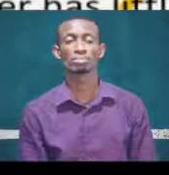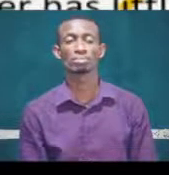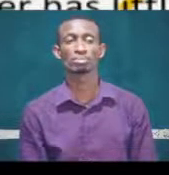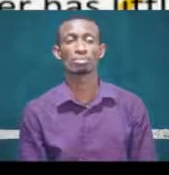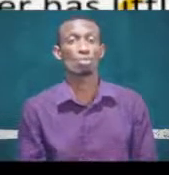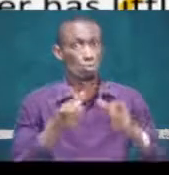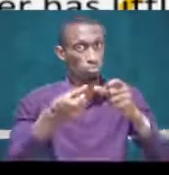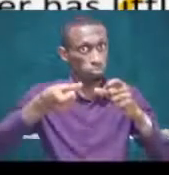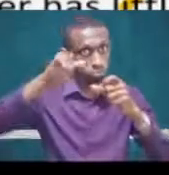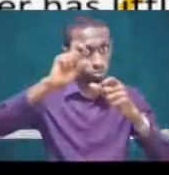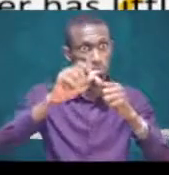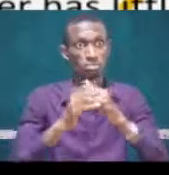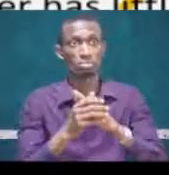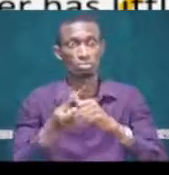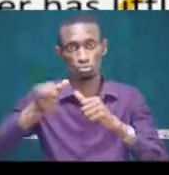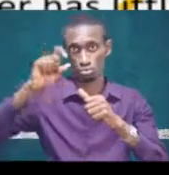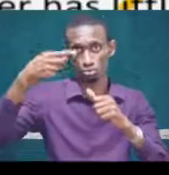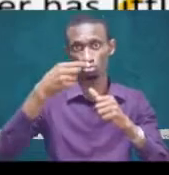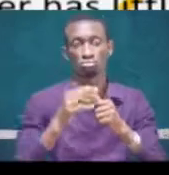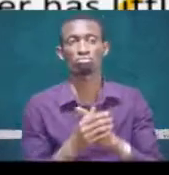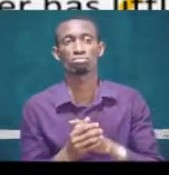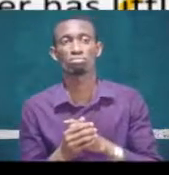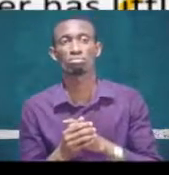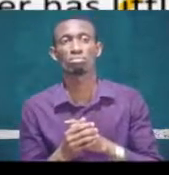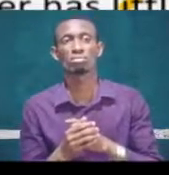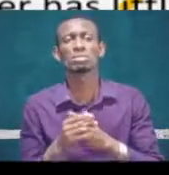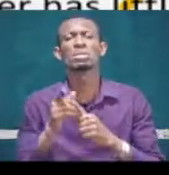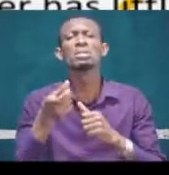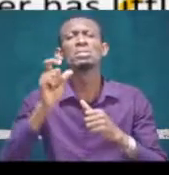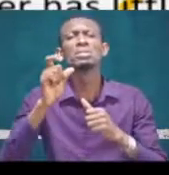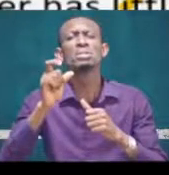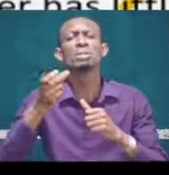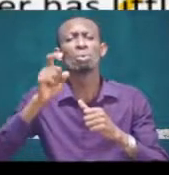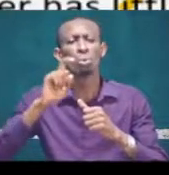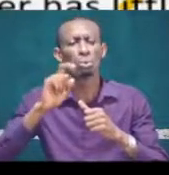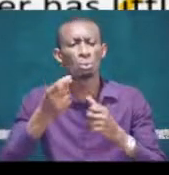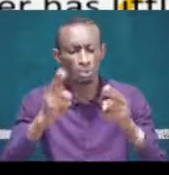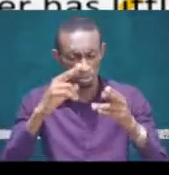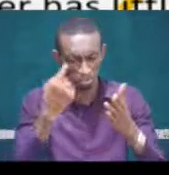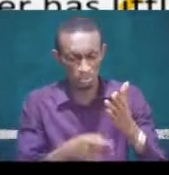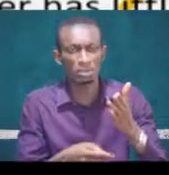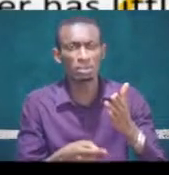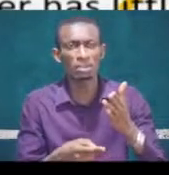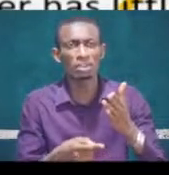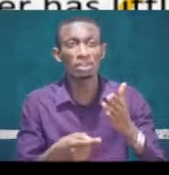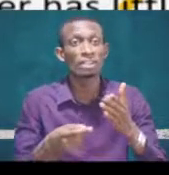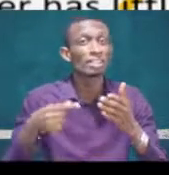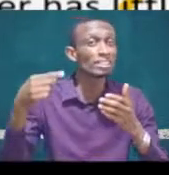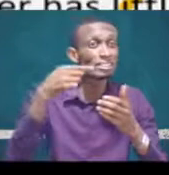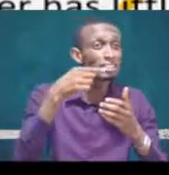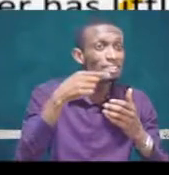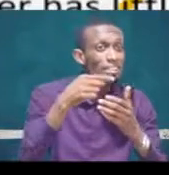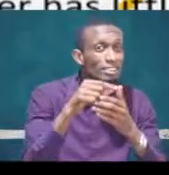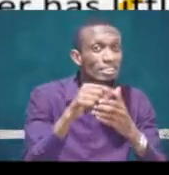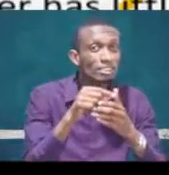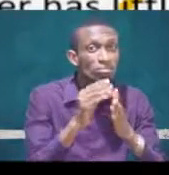Adding a base. So we've added a G. But what has it done? A G pushes a T, and the T pushes